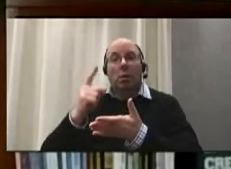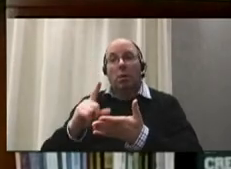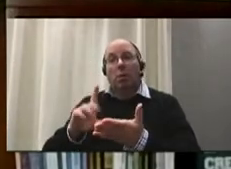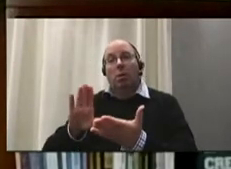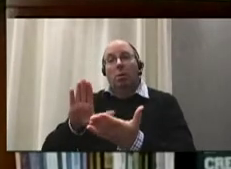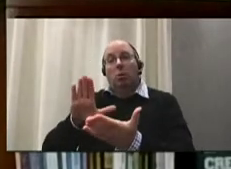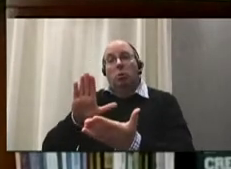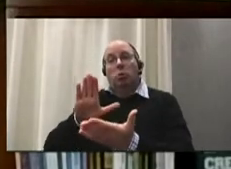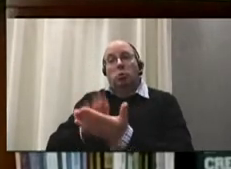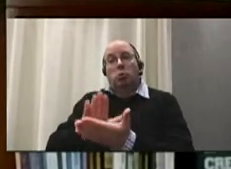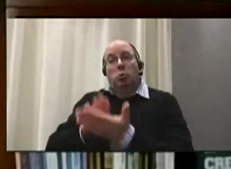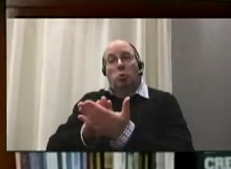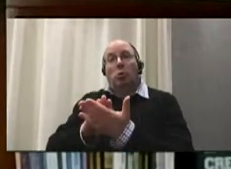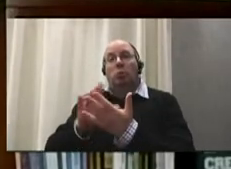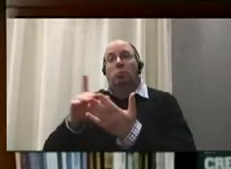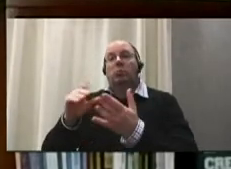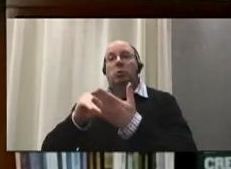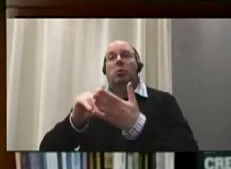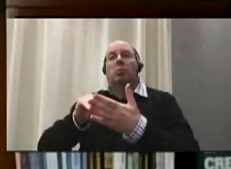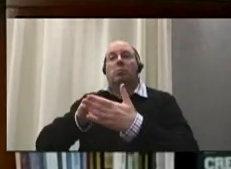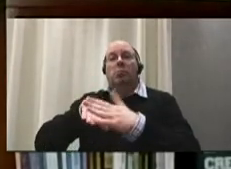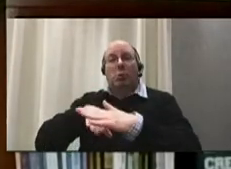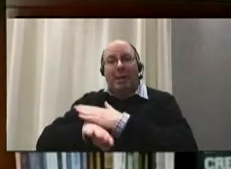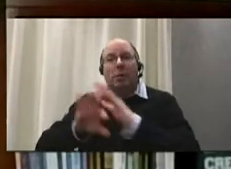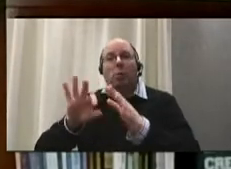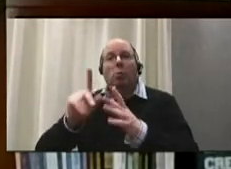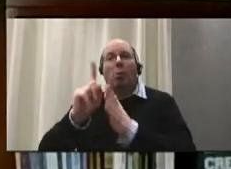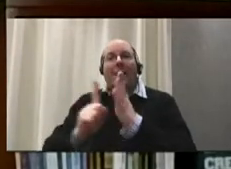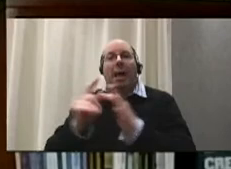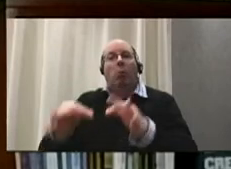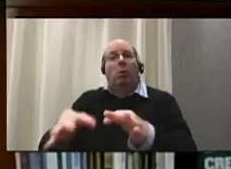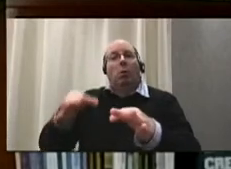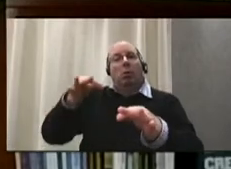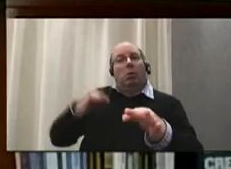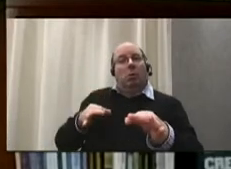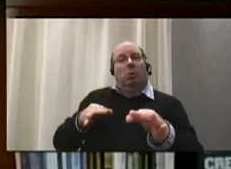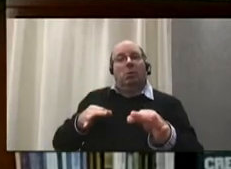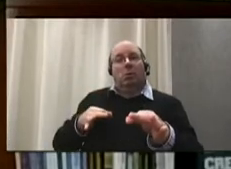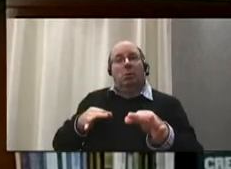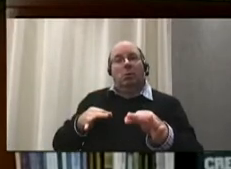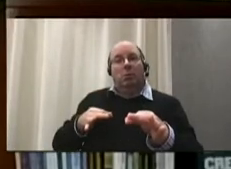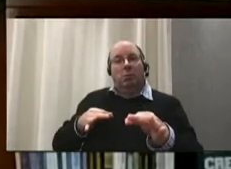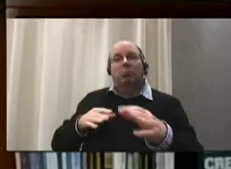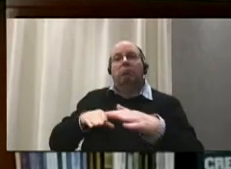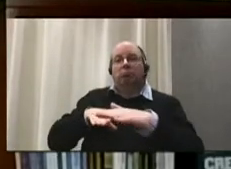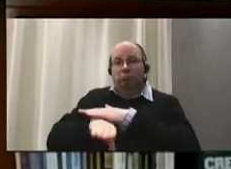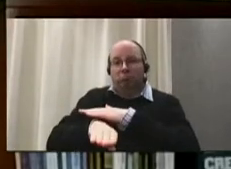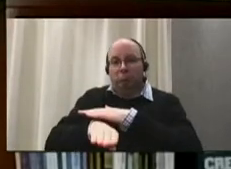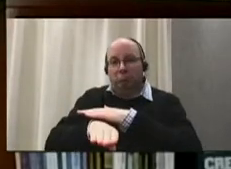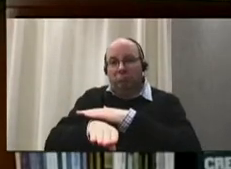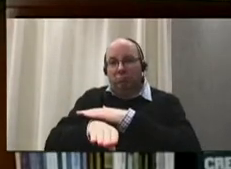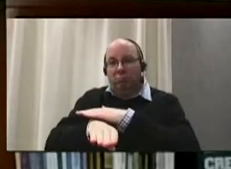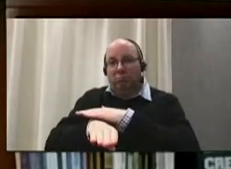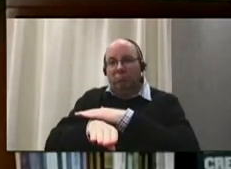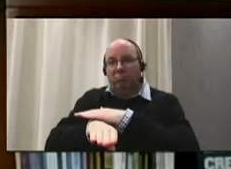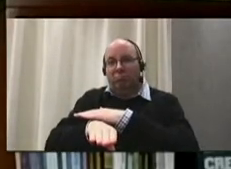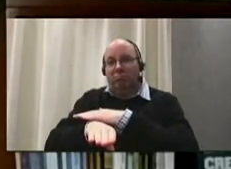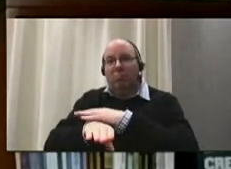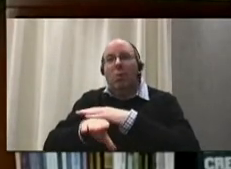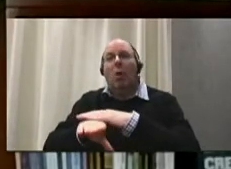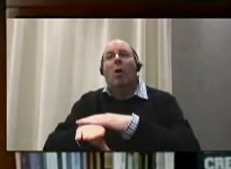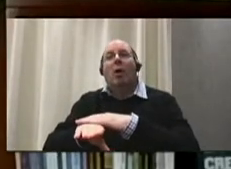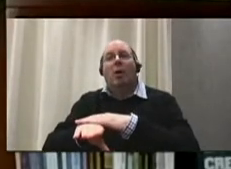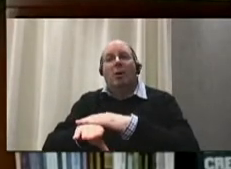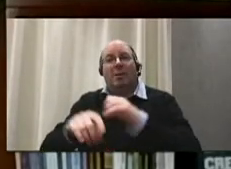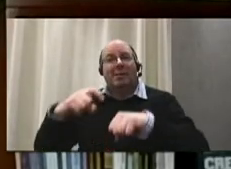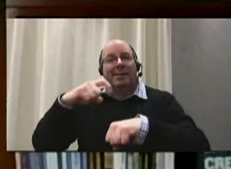teachers. So that's one example of something that we're doing to create time for students to spend